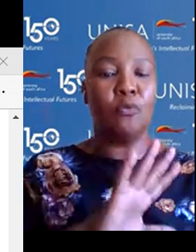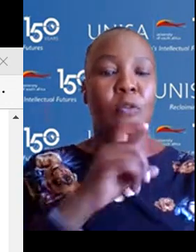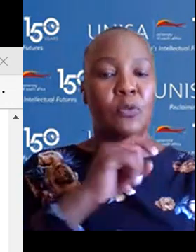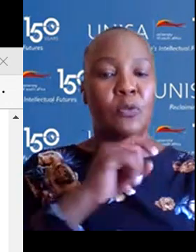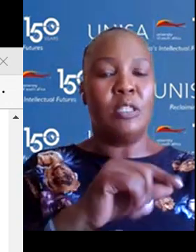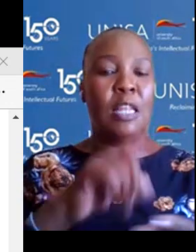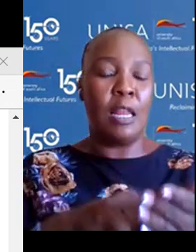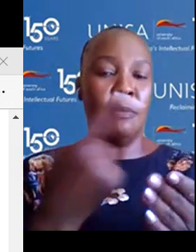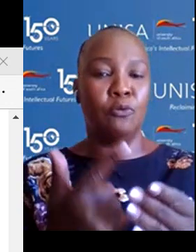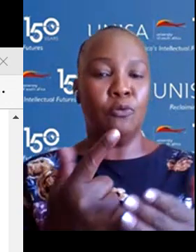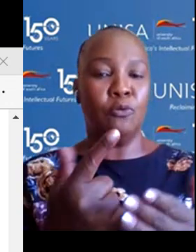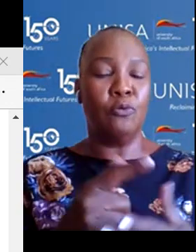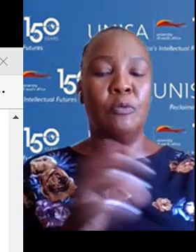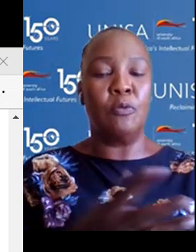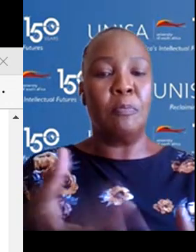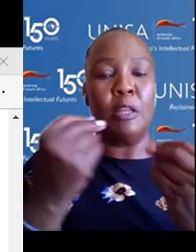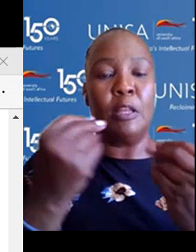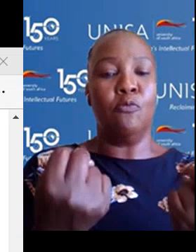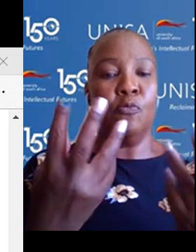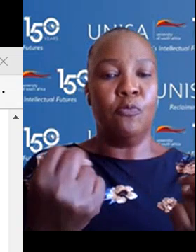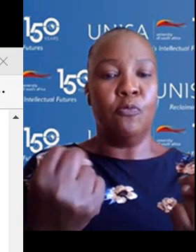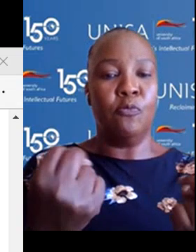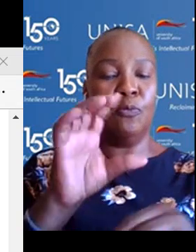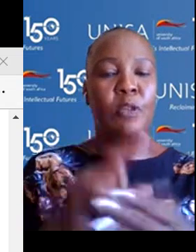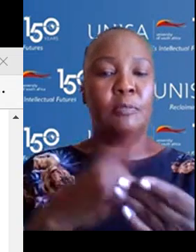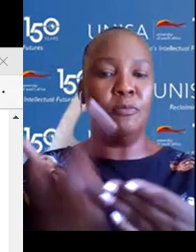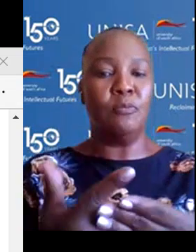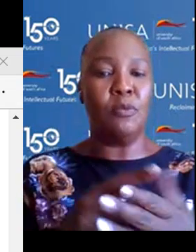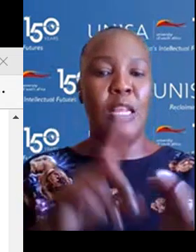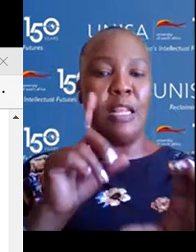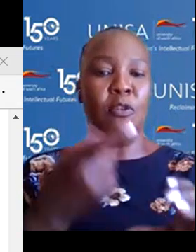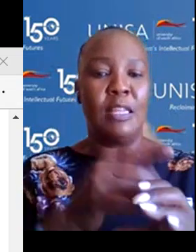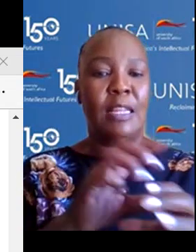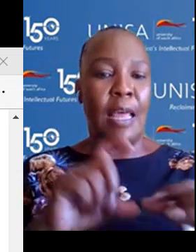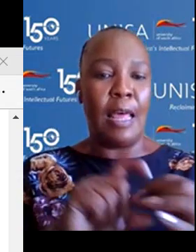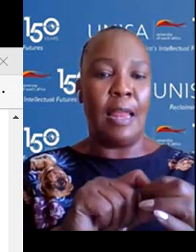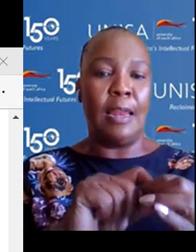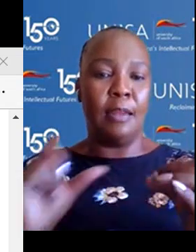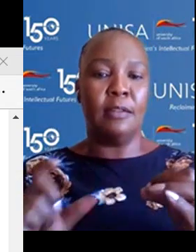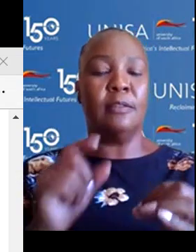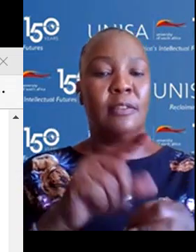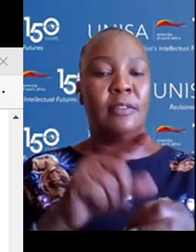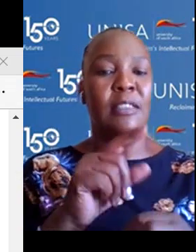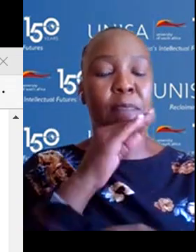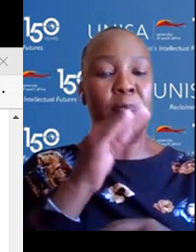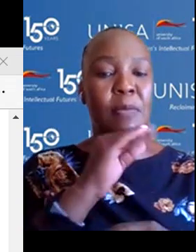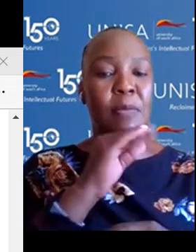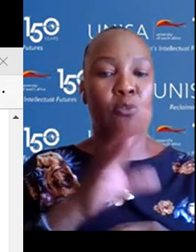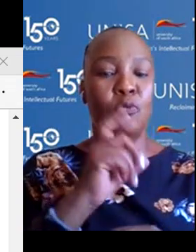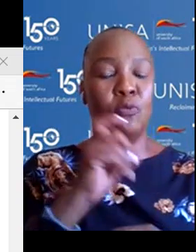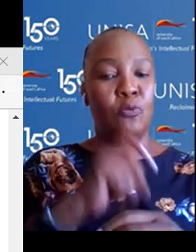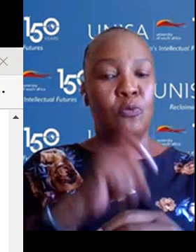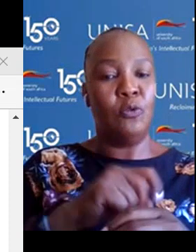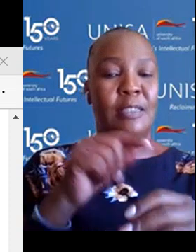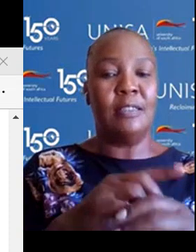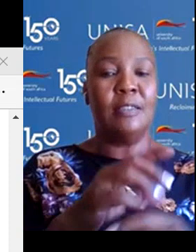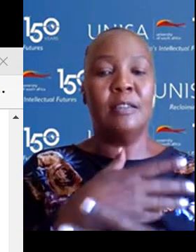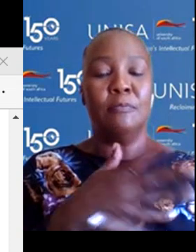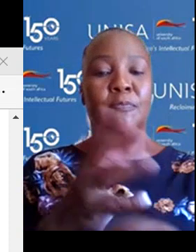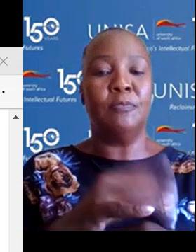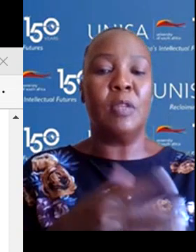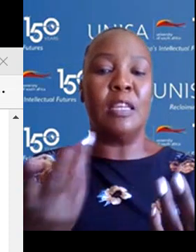laptop anymore. You're getting a new one. Then you click on this button to unlink it. It means it's not going to synchronize anymore. This is